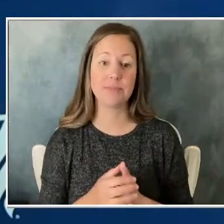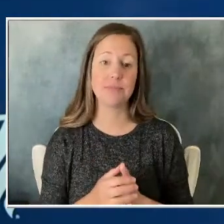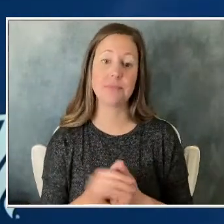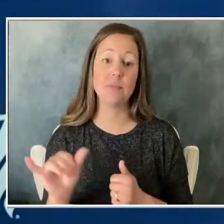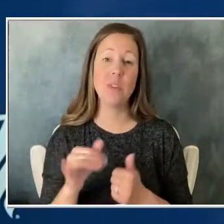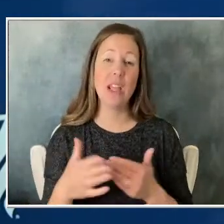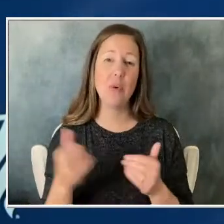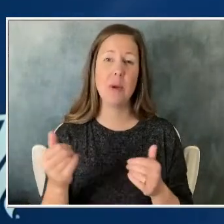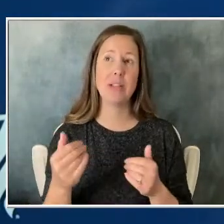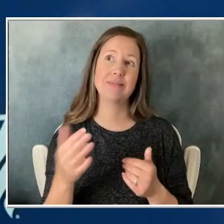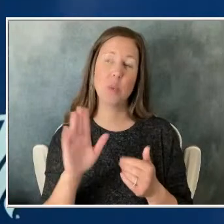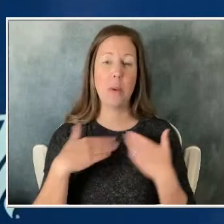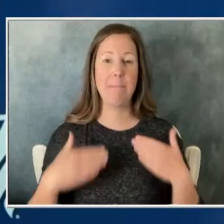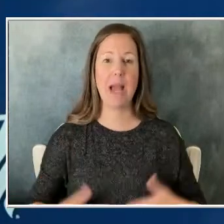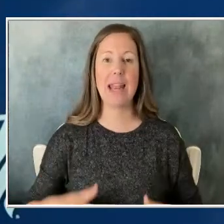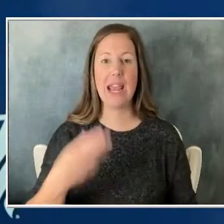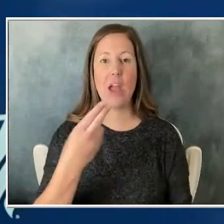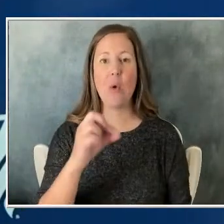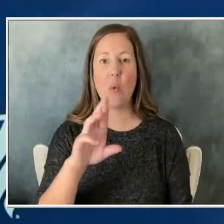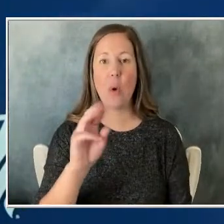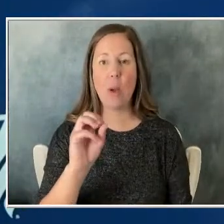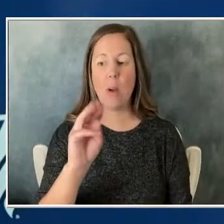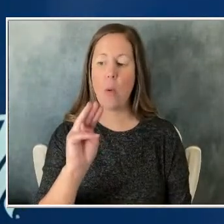response. It also has to do with, you know,